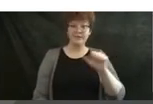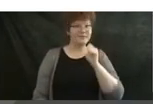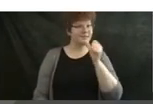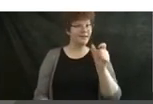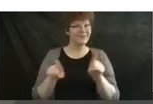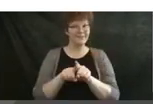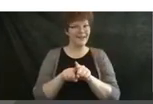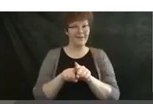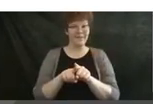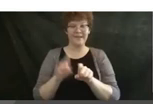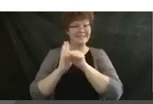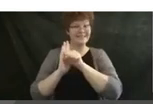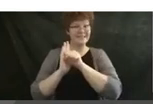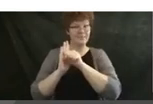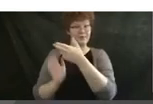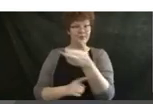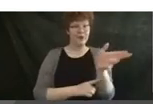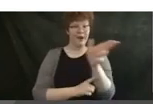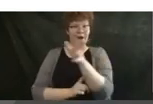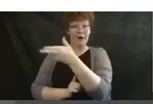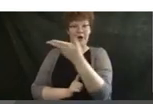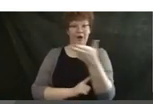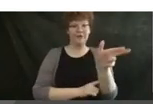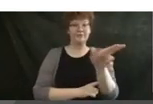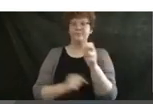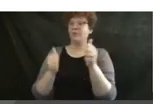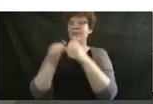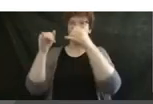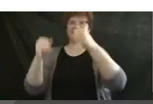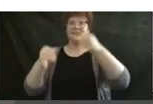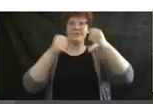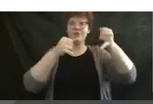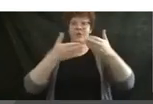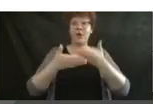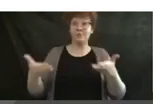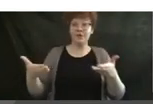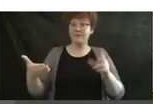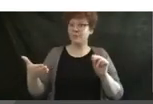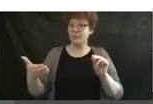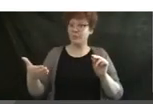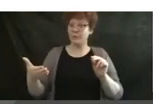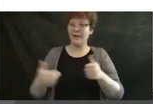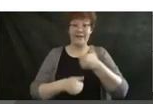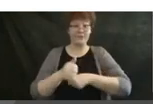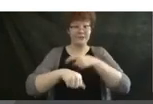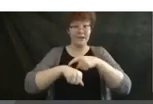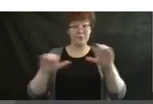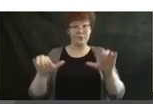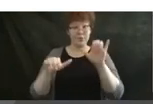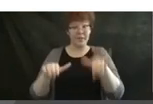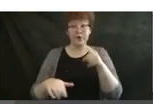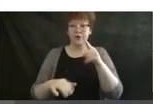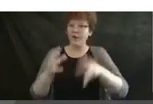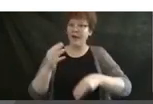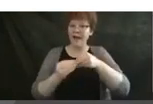sprayer, where they're just individual little objects. Every time you do that, you're adding a path that you have to at some point edit. And it can be